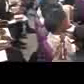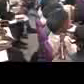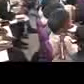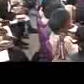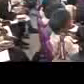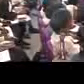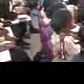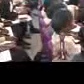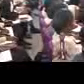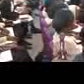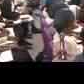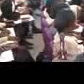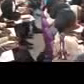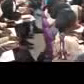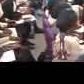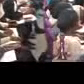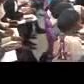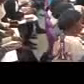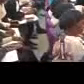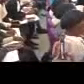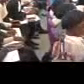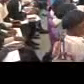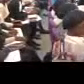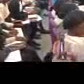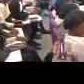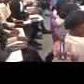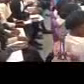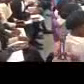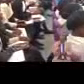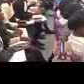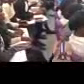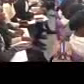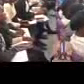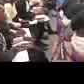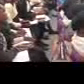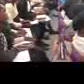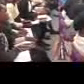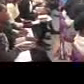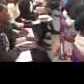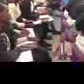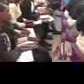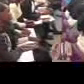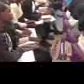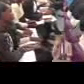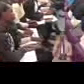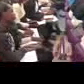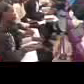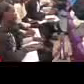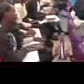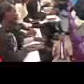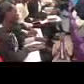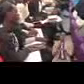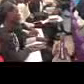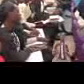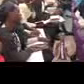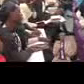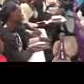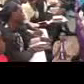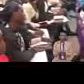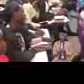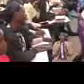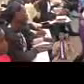you. But if thou shalt indeed obey his voice and do all that